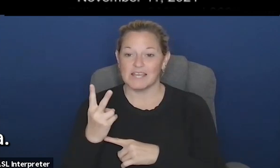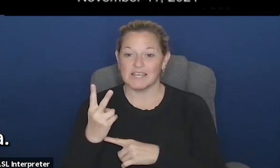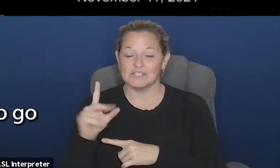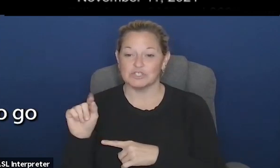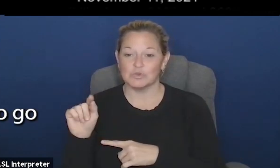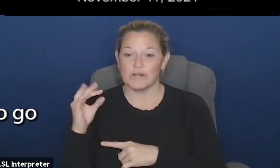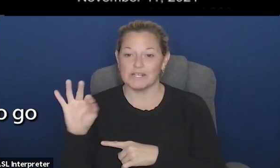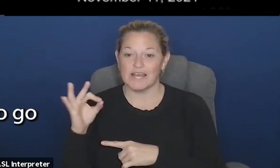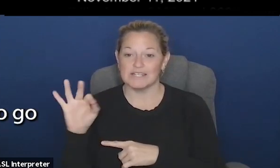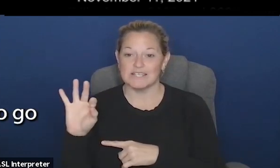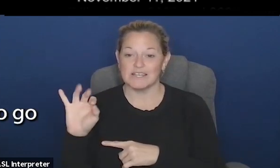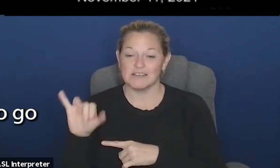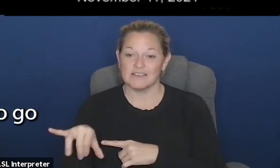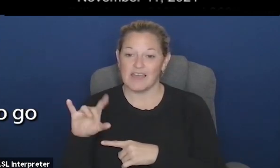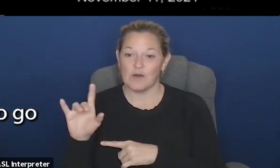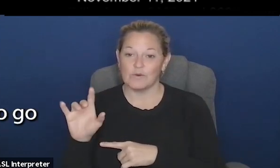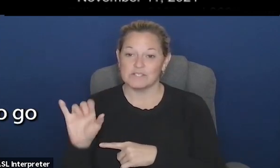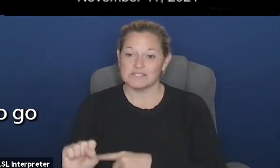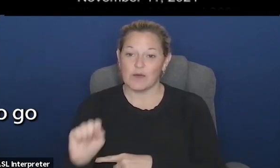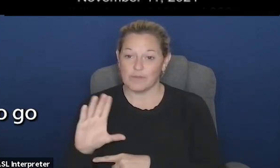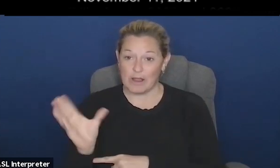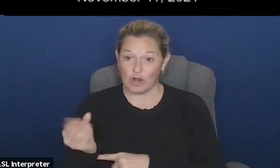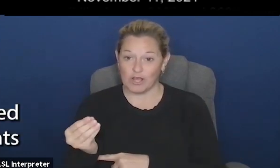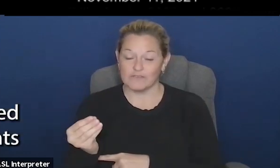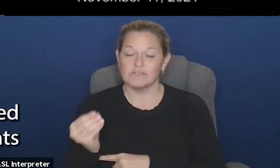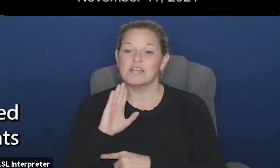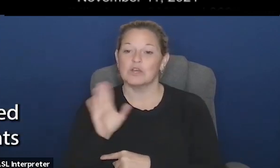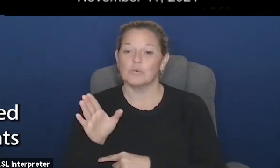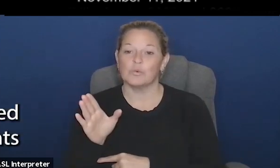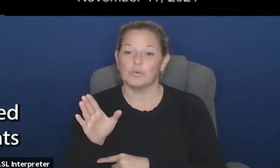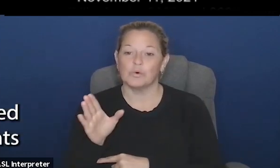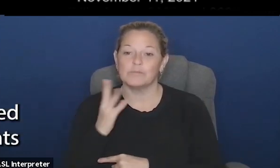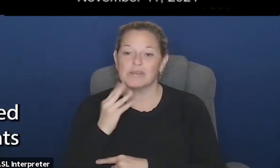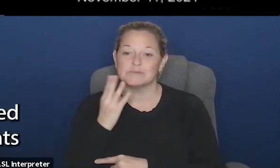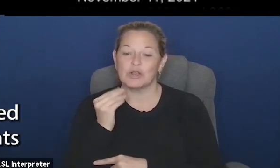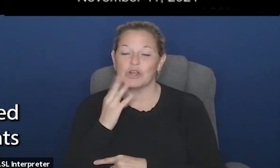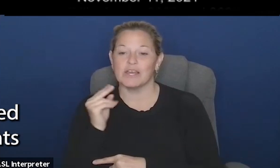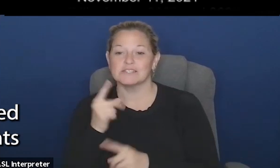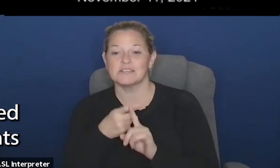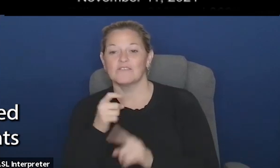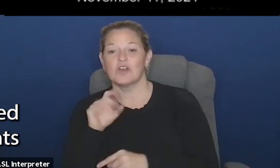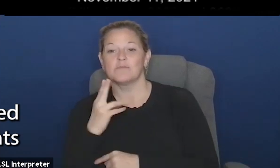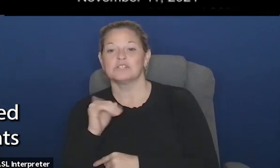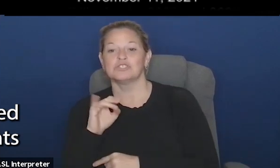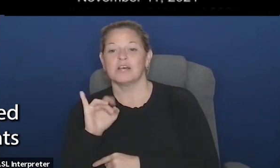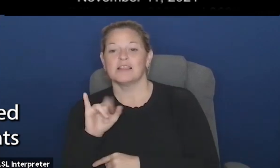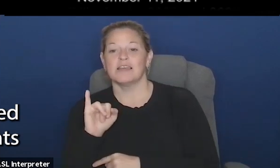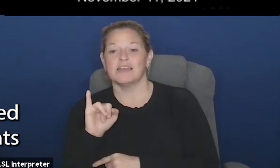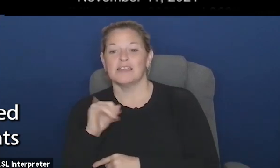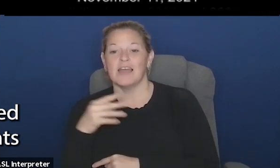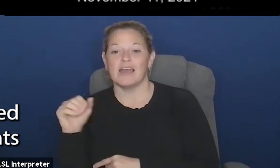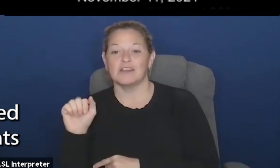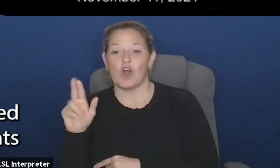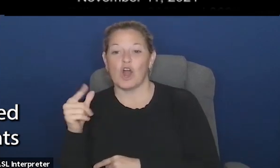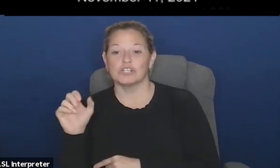South America. So this was an event that was going to go through Chile and Argentina. And so we were able to be funded by a grant through